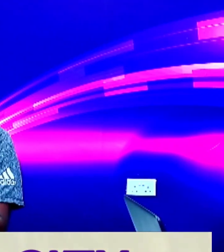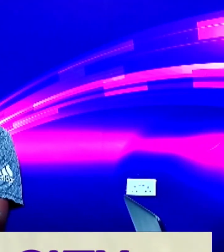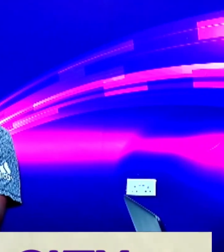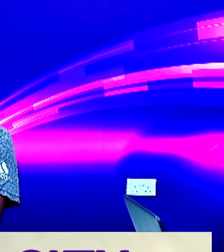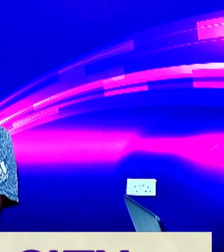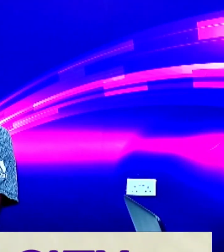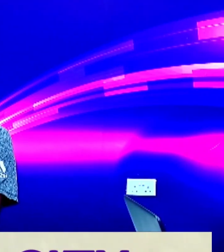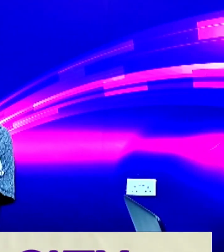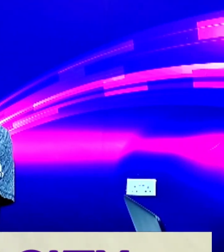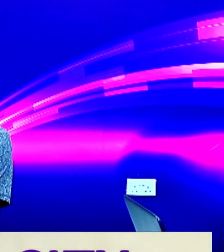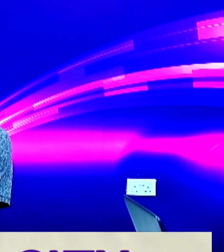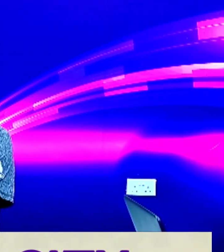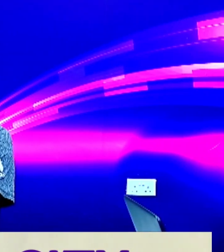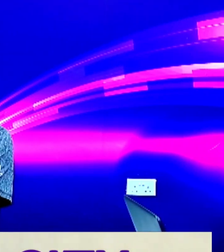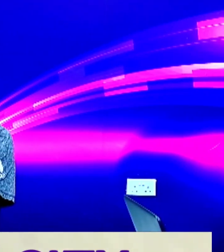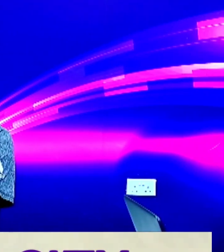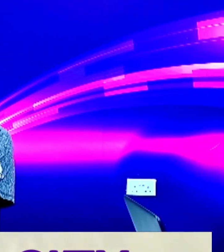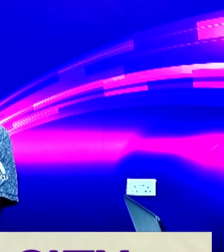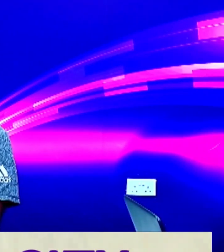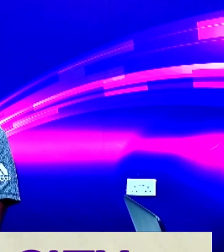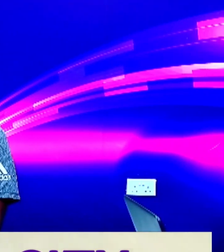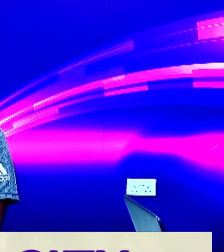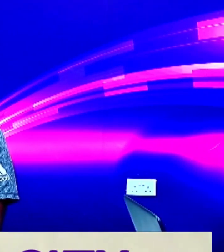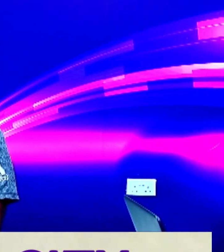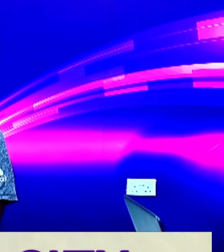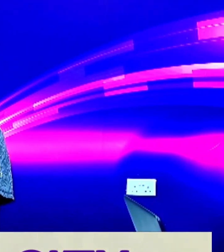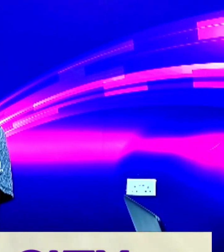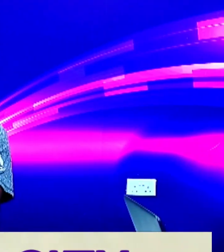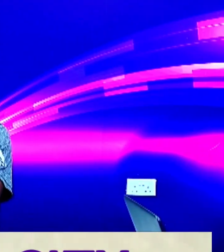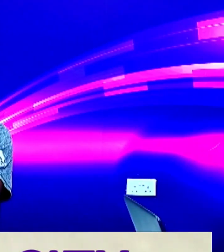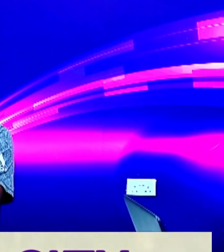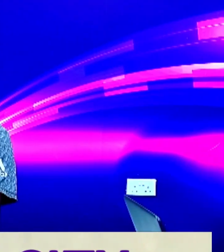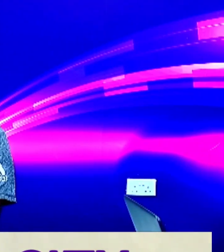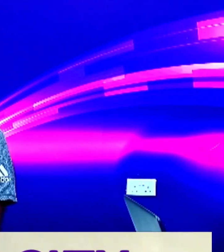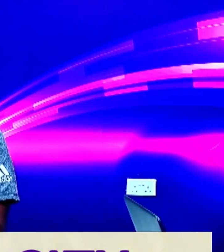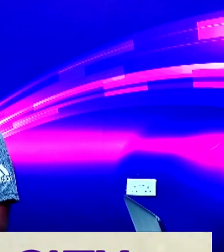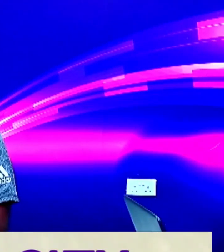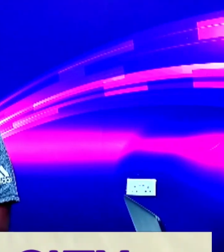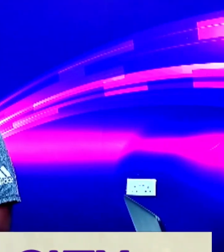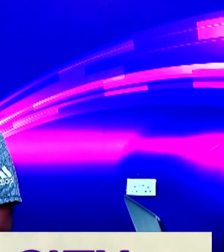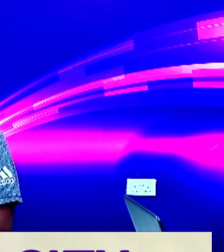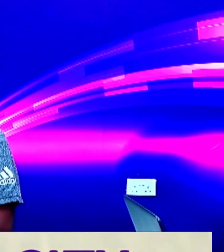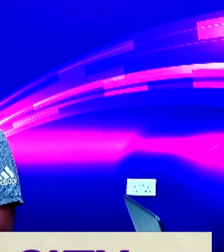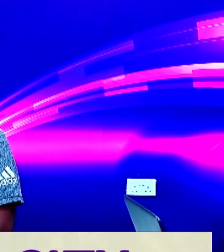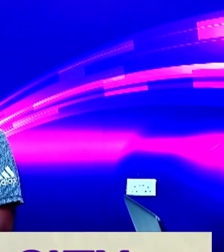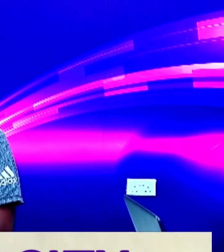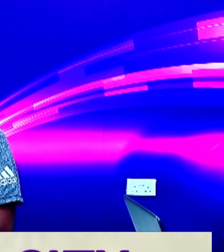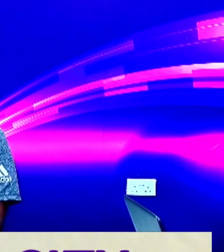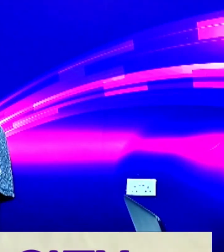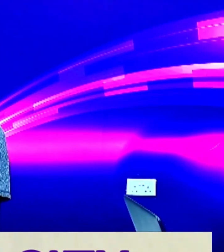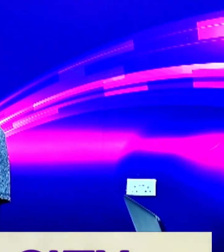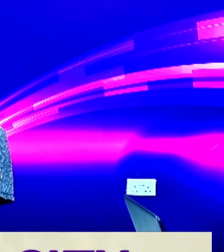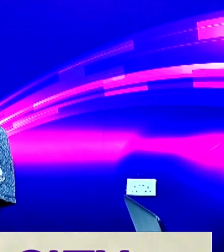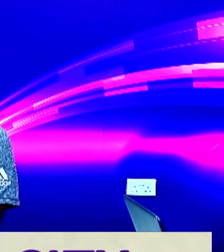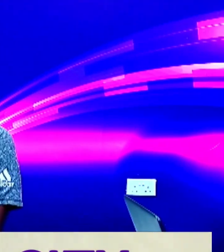has a lot of experience with many teams, a lot in South Africa, also in Manu.